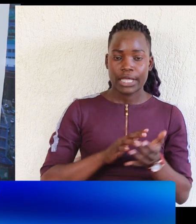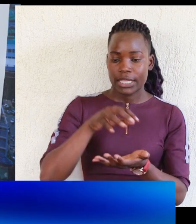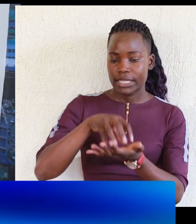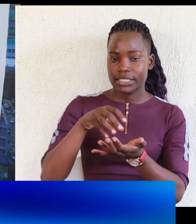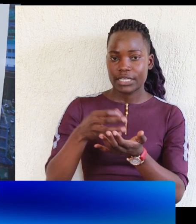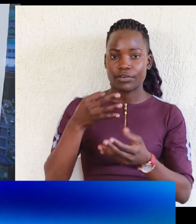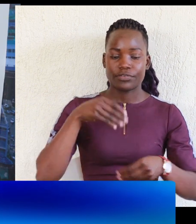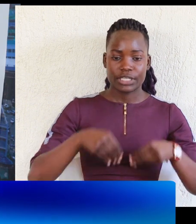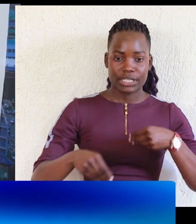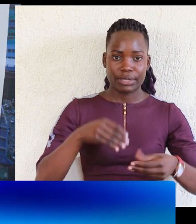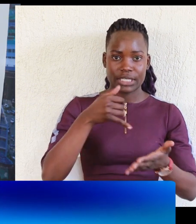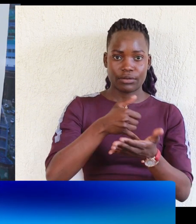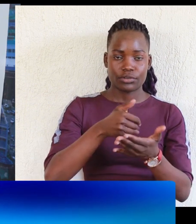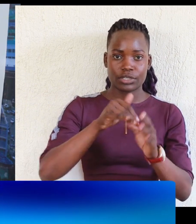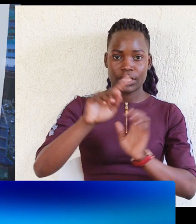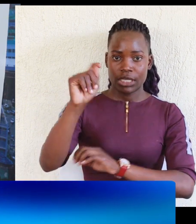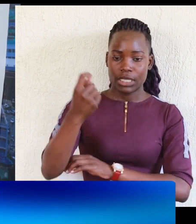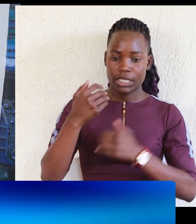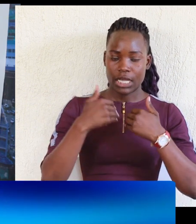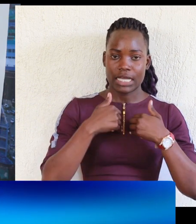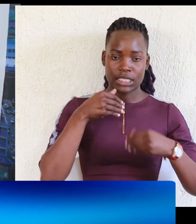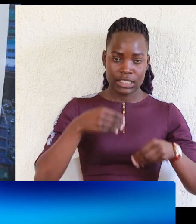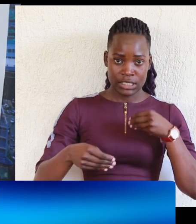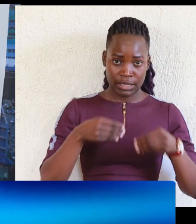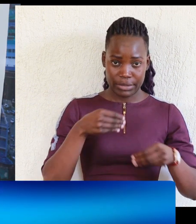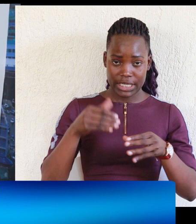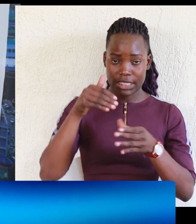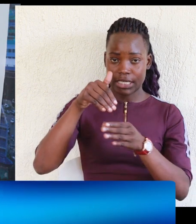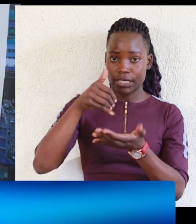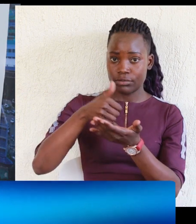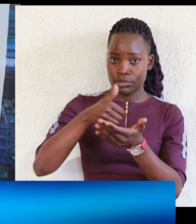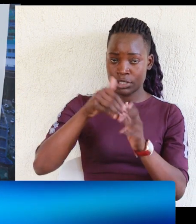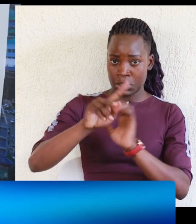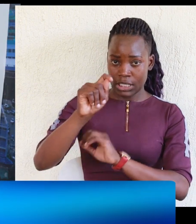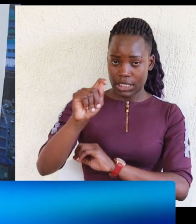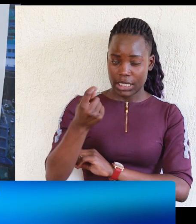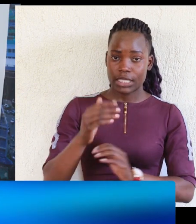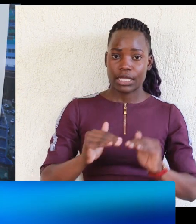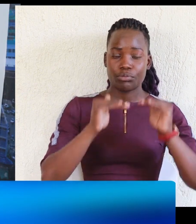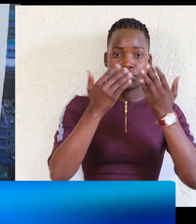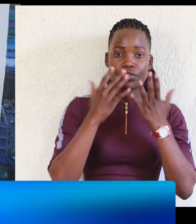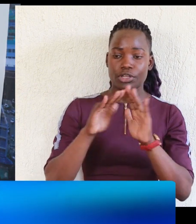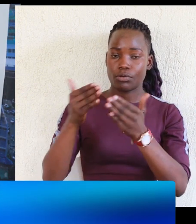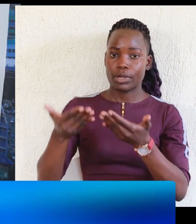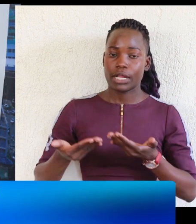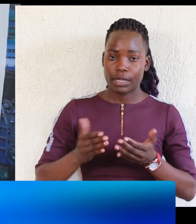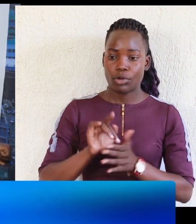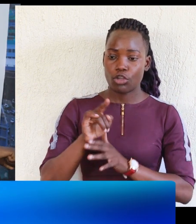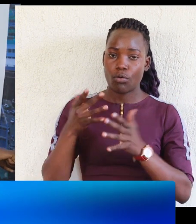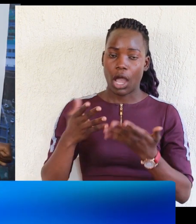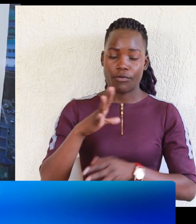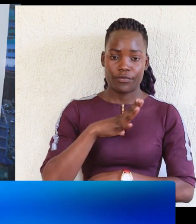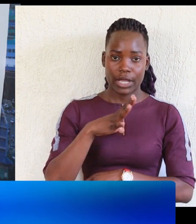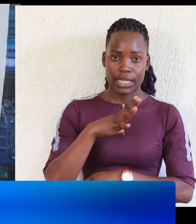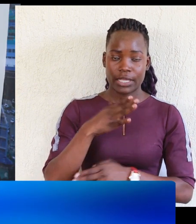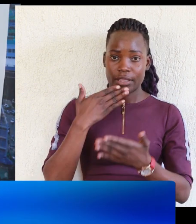the state of disability inclusion in Kenya. Has disability inclusion in Kenya improved? Welcome, madam. Thank you so much. I'm fine,